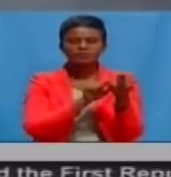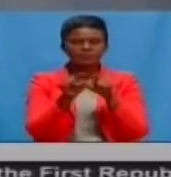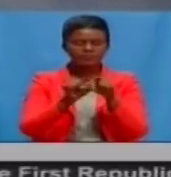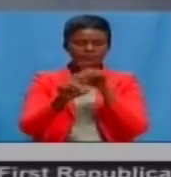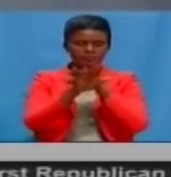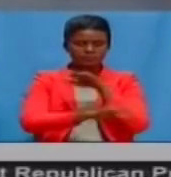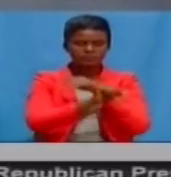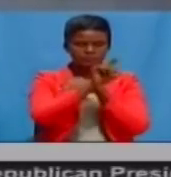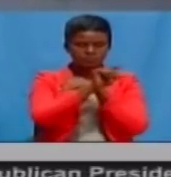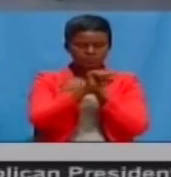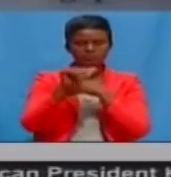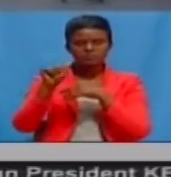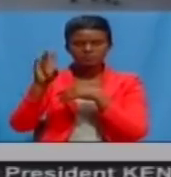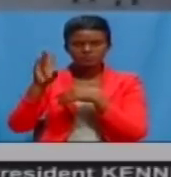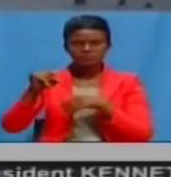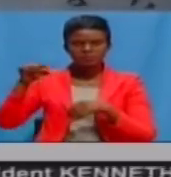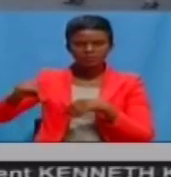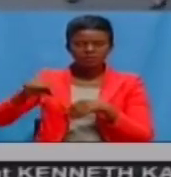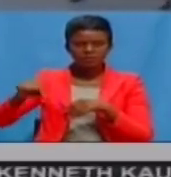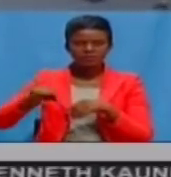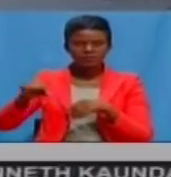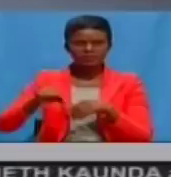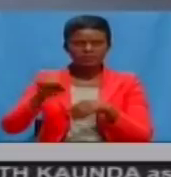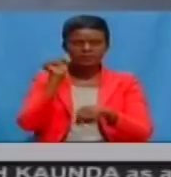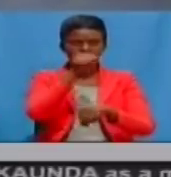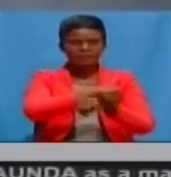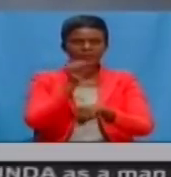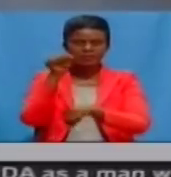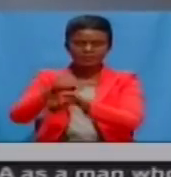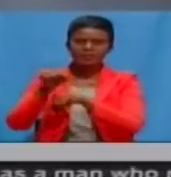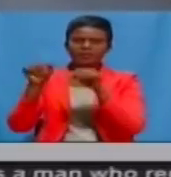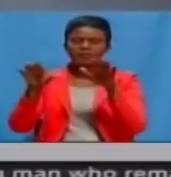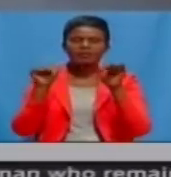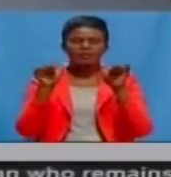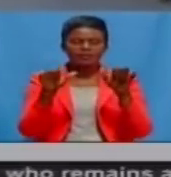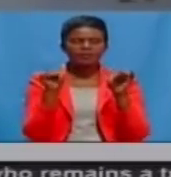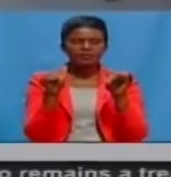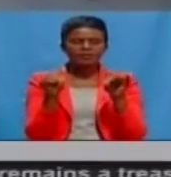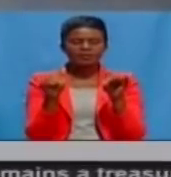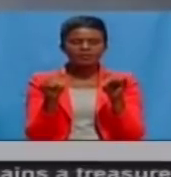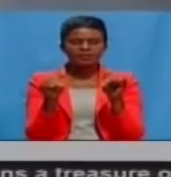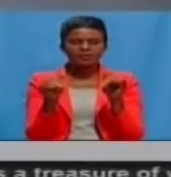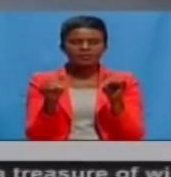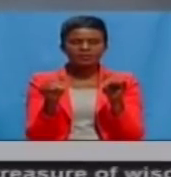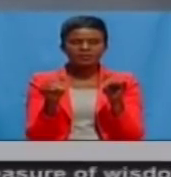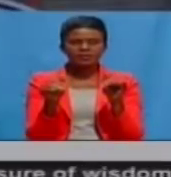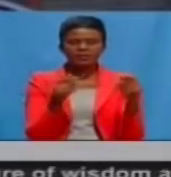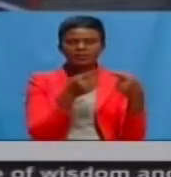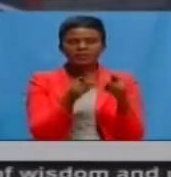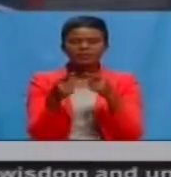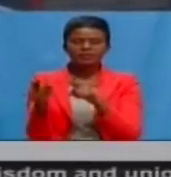17 men's national teams qualified after beating their Zimbabwean counterparts 32-16 and 33-26